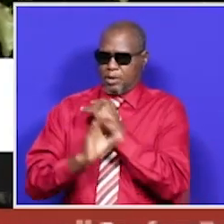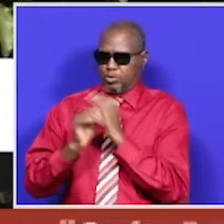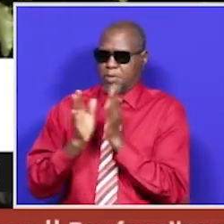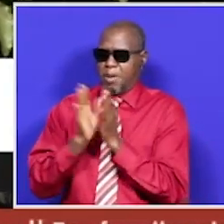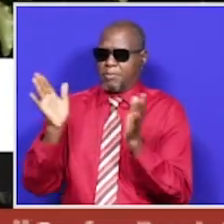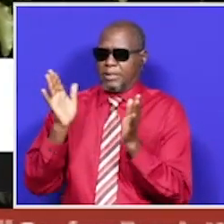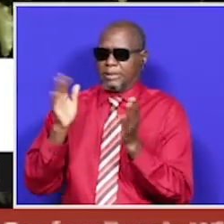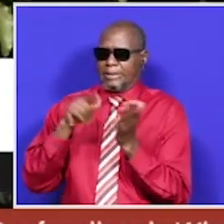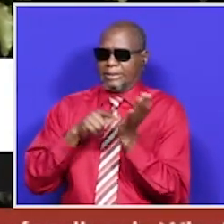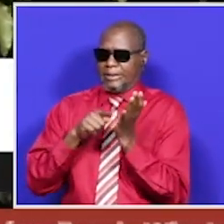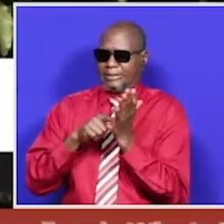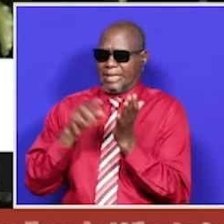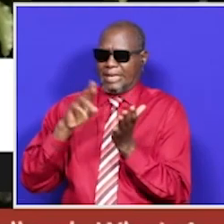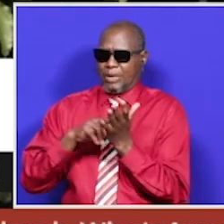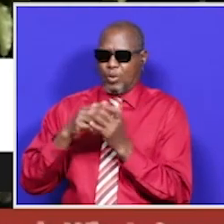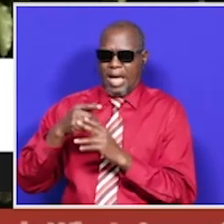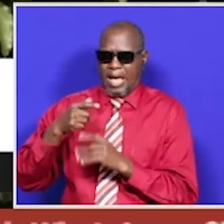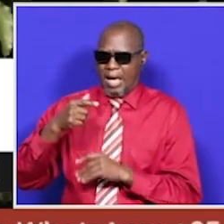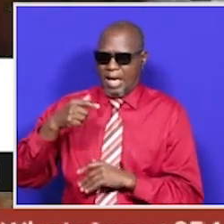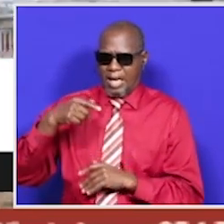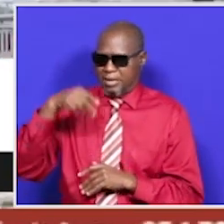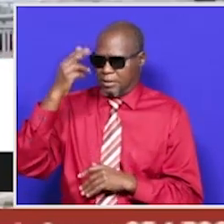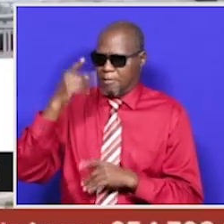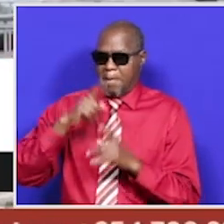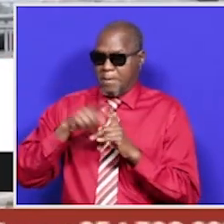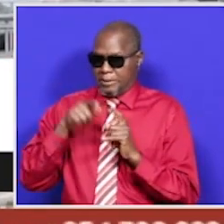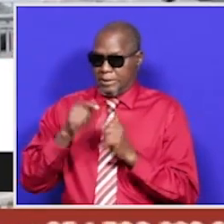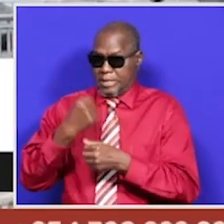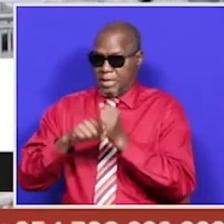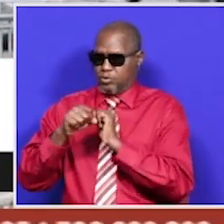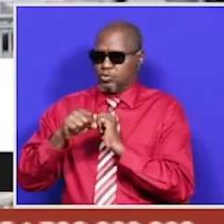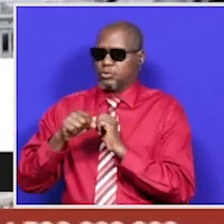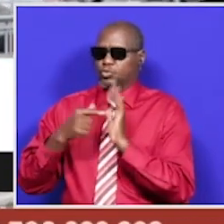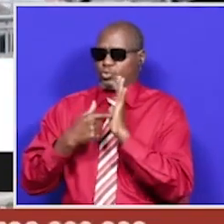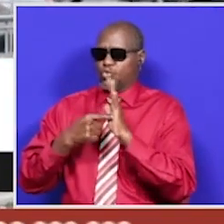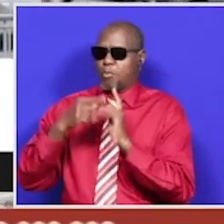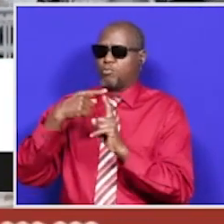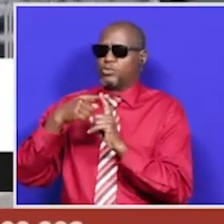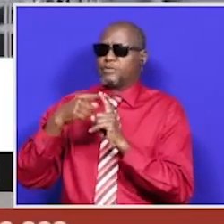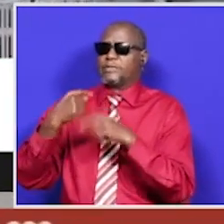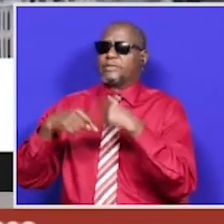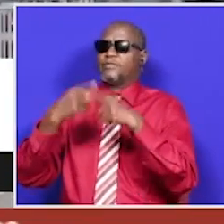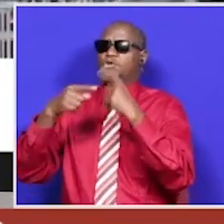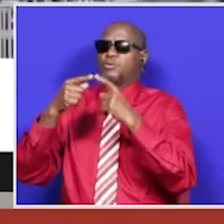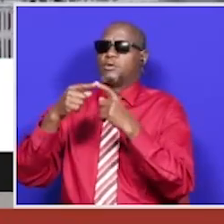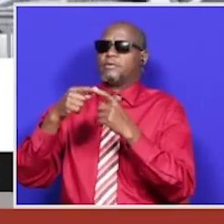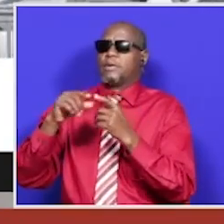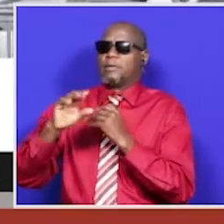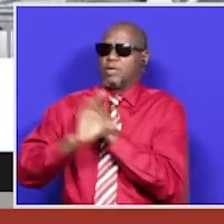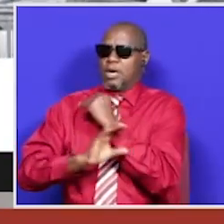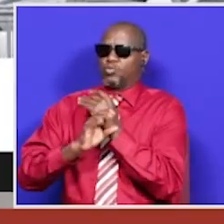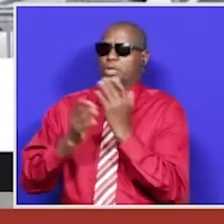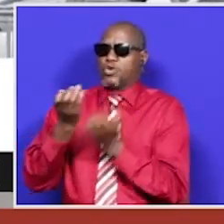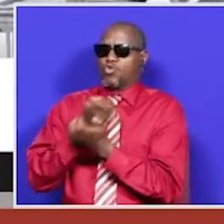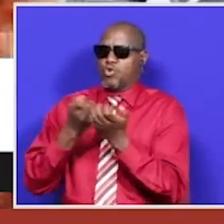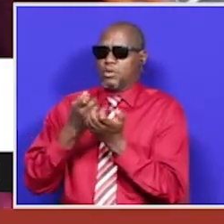debt reaching record highs. However, this new milestone indicates a positive development for the country's economy.